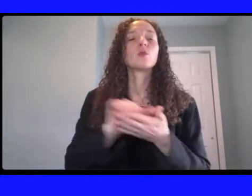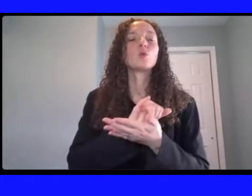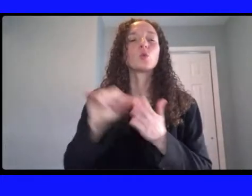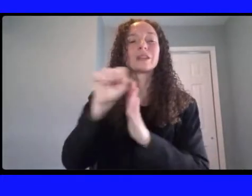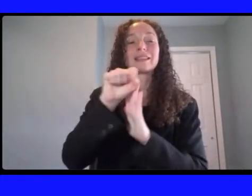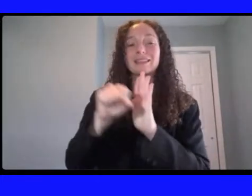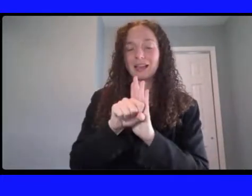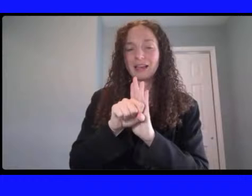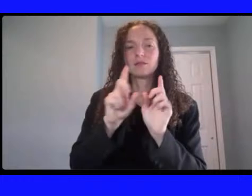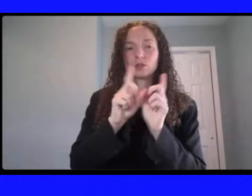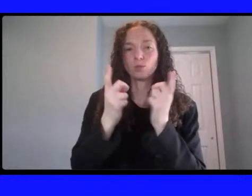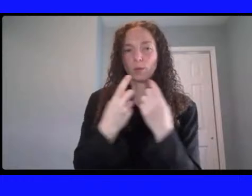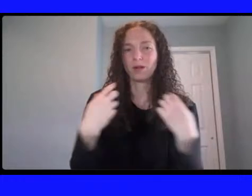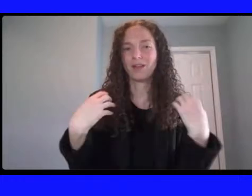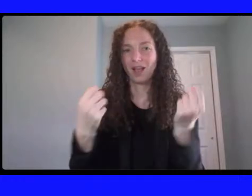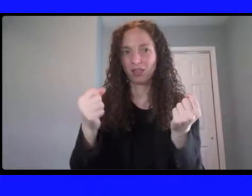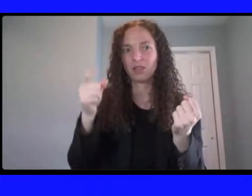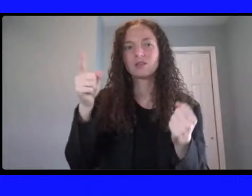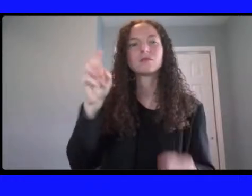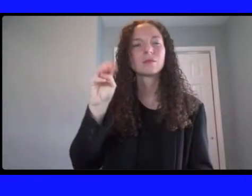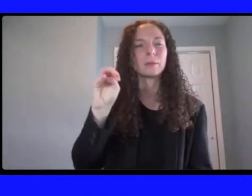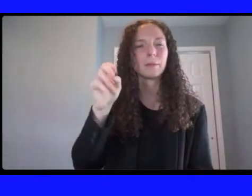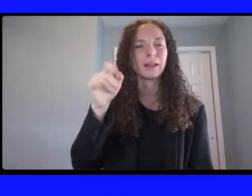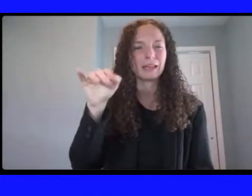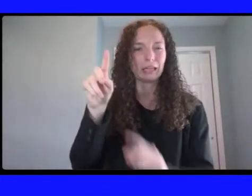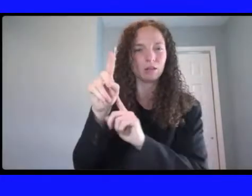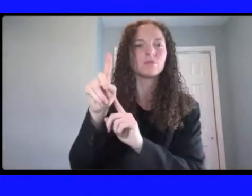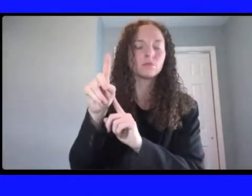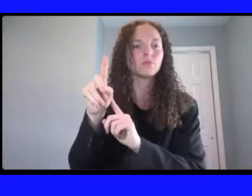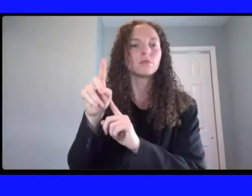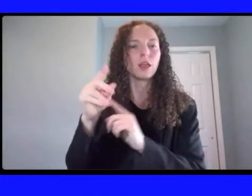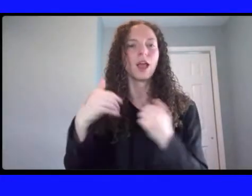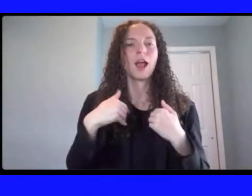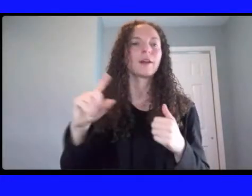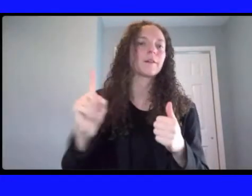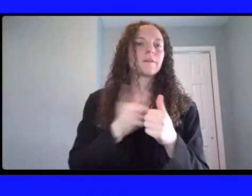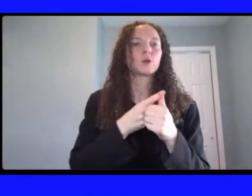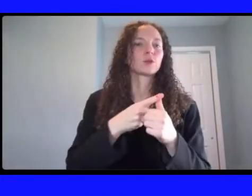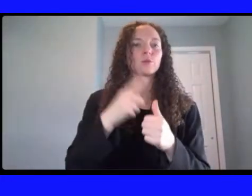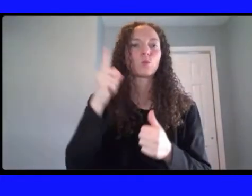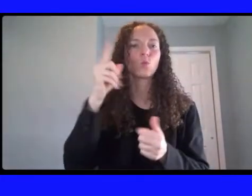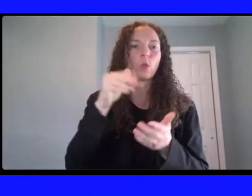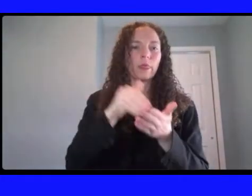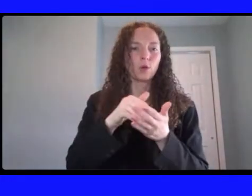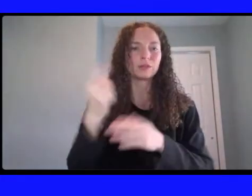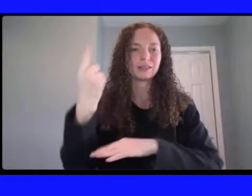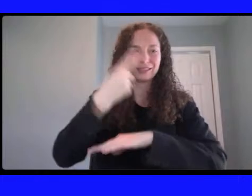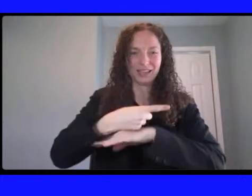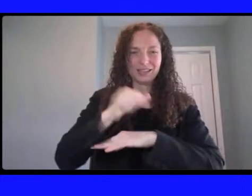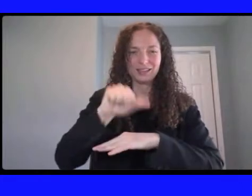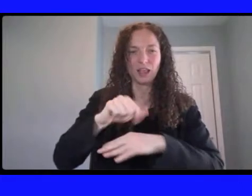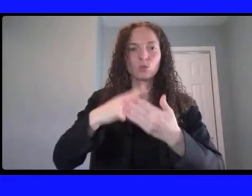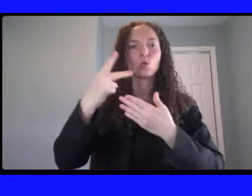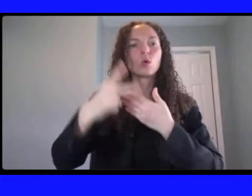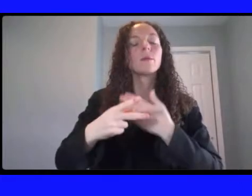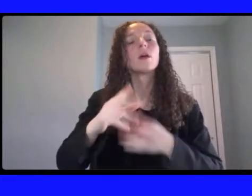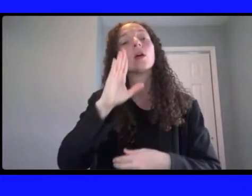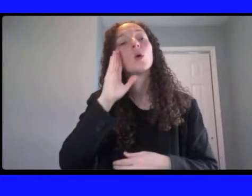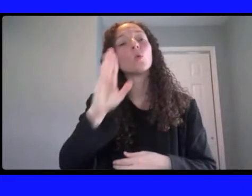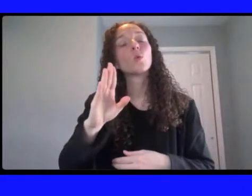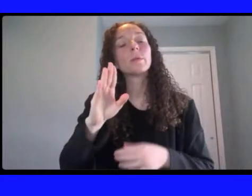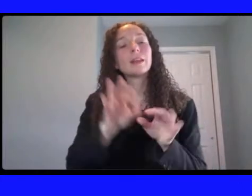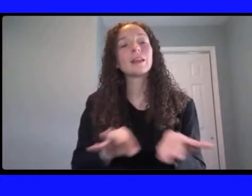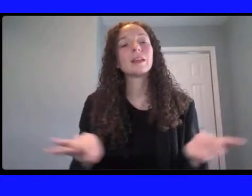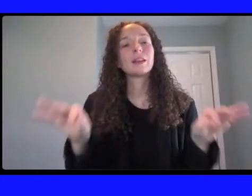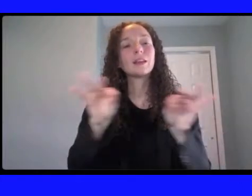on investment for high-risk, high-cost people, you're not going to spend any money on children because there's only a tiny number of children